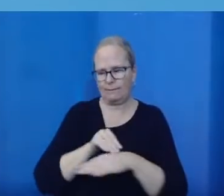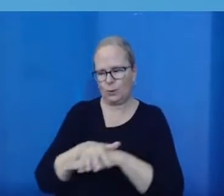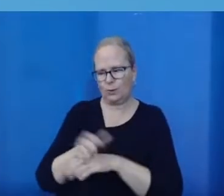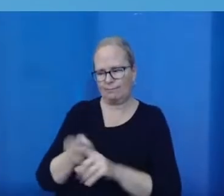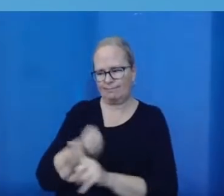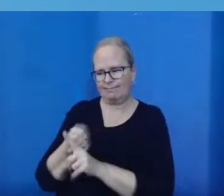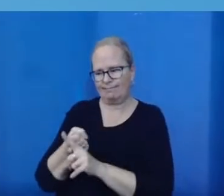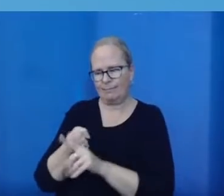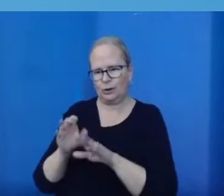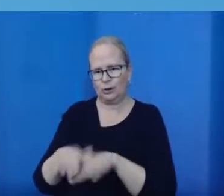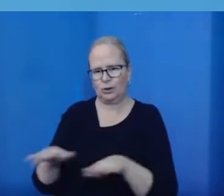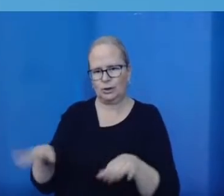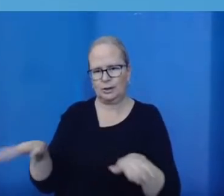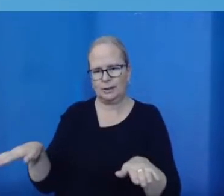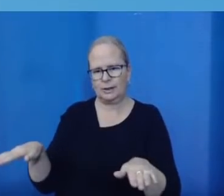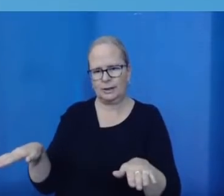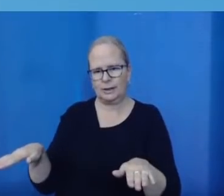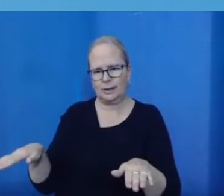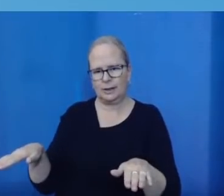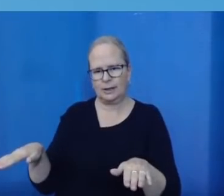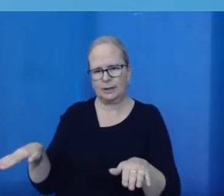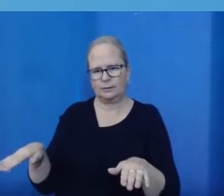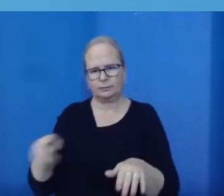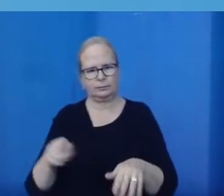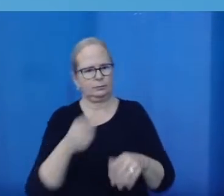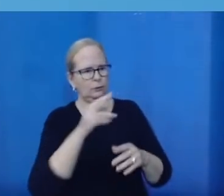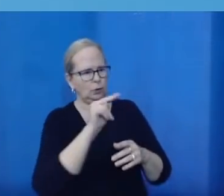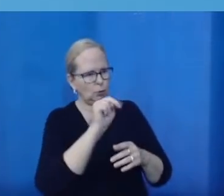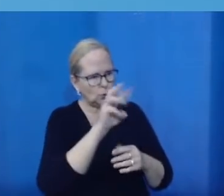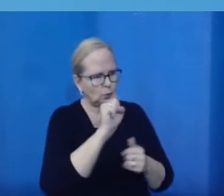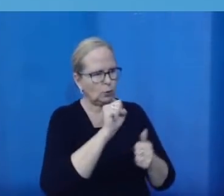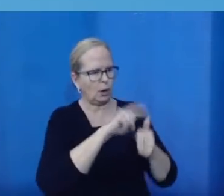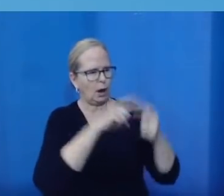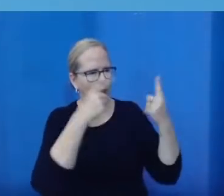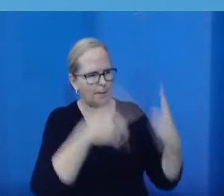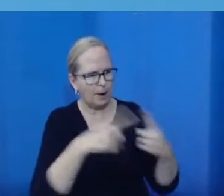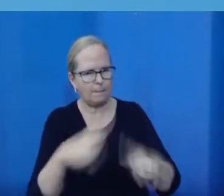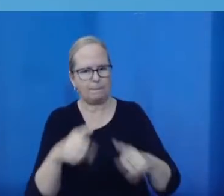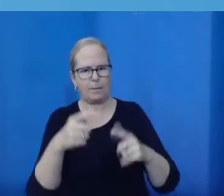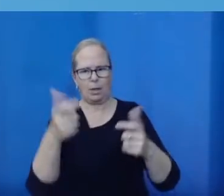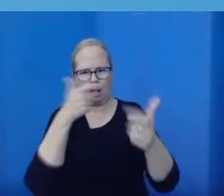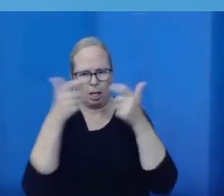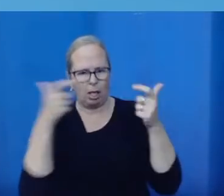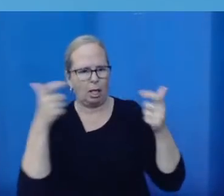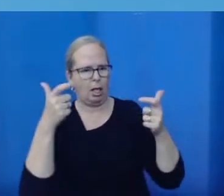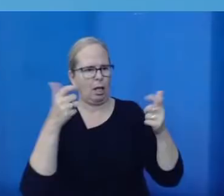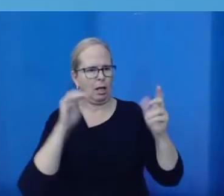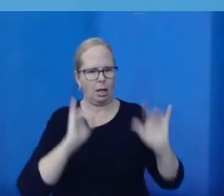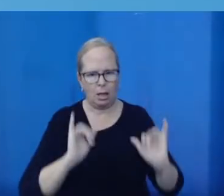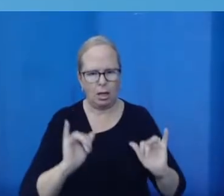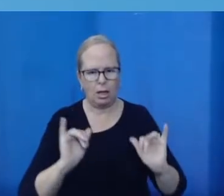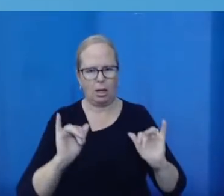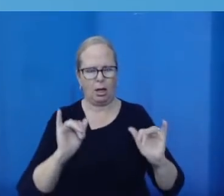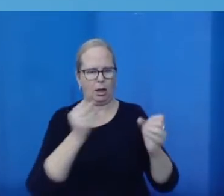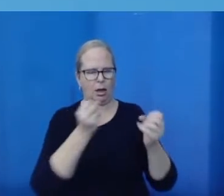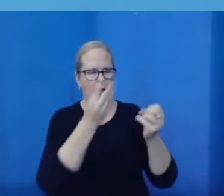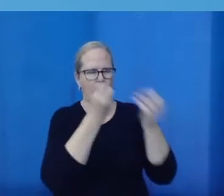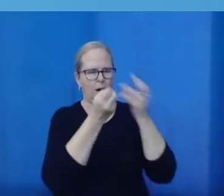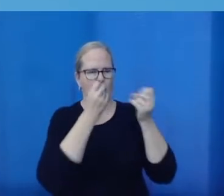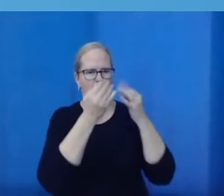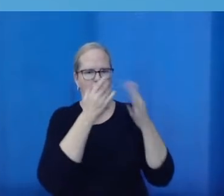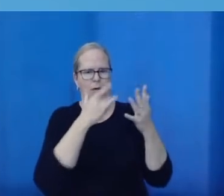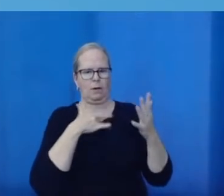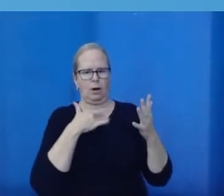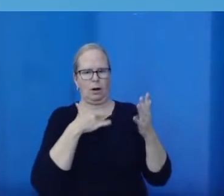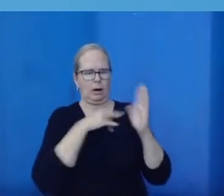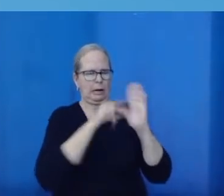just adds to the difficulties. So there's this crisis sort of saturated news globally at their fingertips, and that can negatively affect their